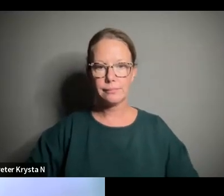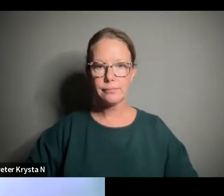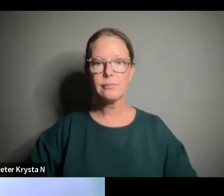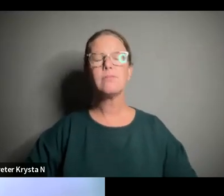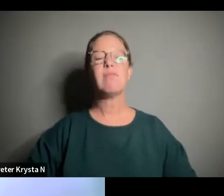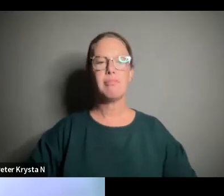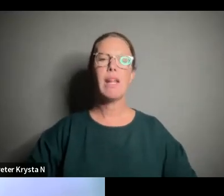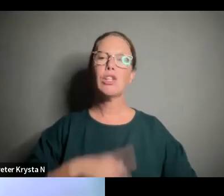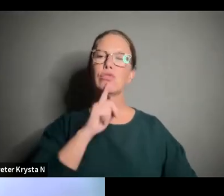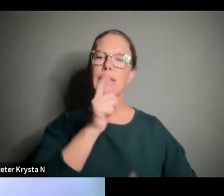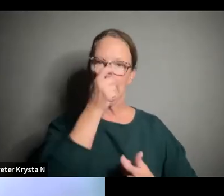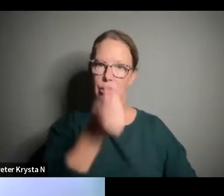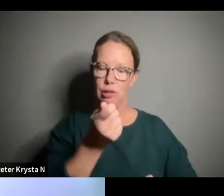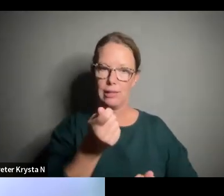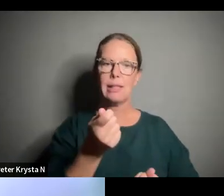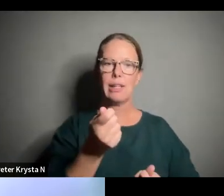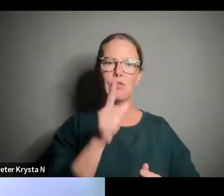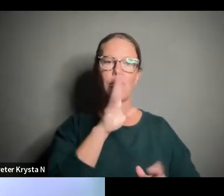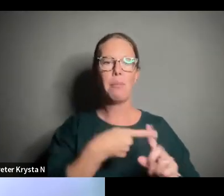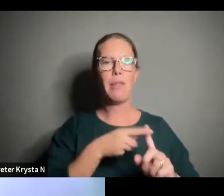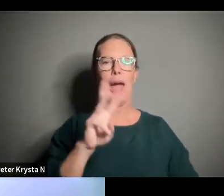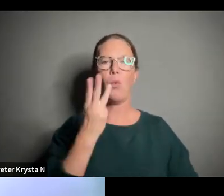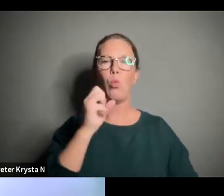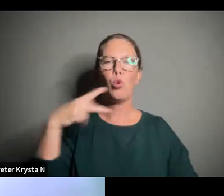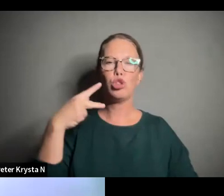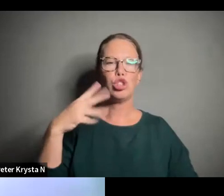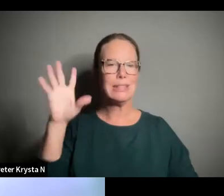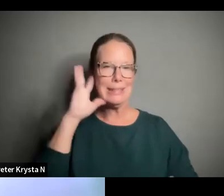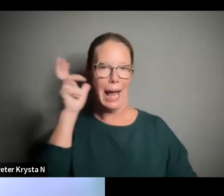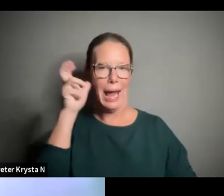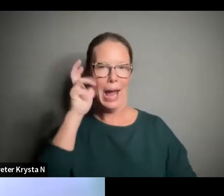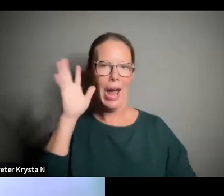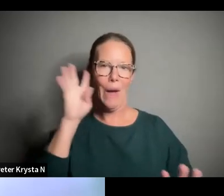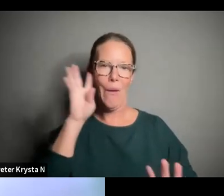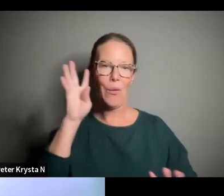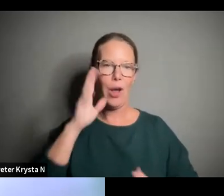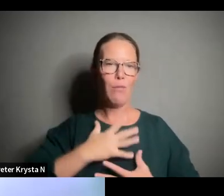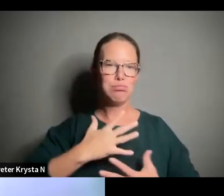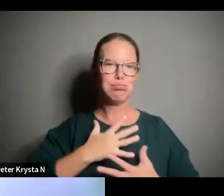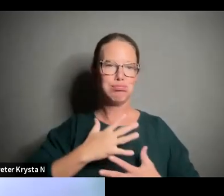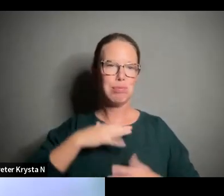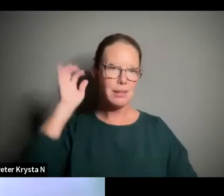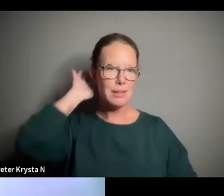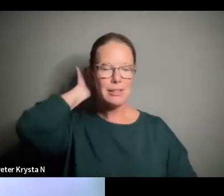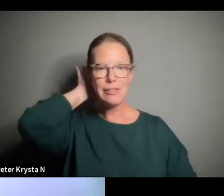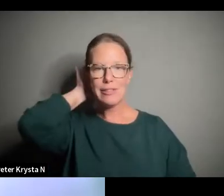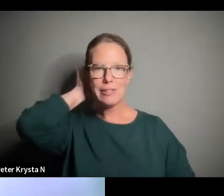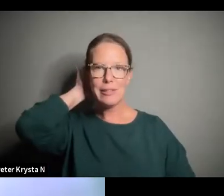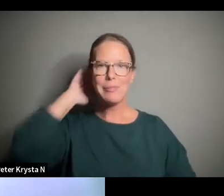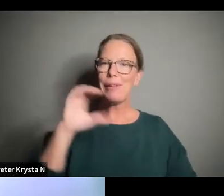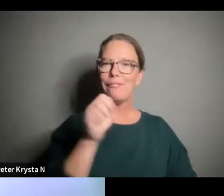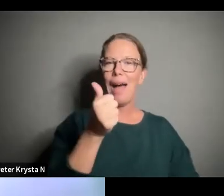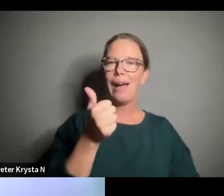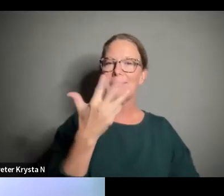very interesting that you talk about that whoosh, whoosh, whoosh. I have several patients that implanted, 5 or 10 years after their injury, and they're probably injured as young adults,